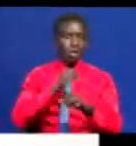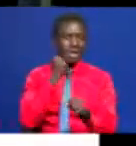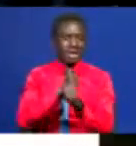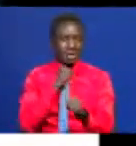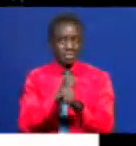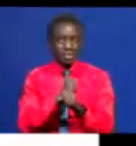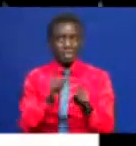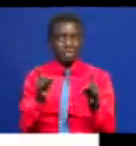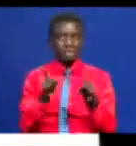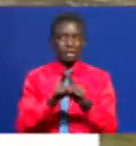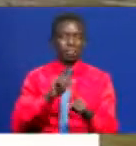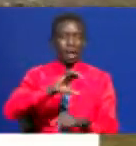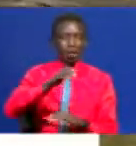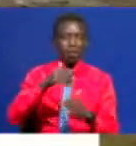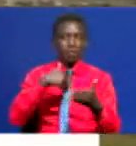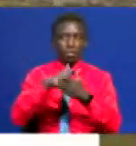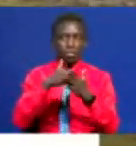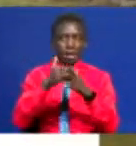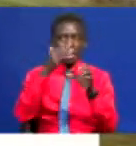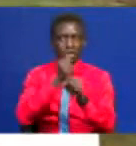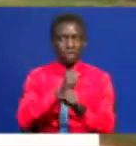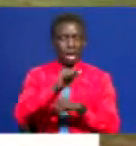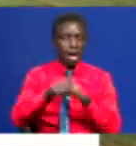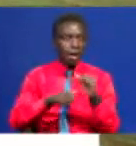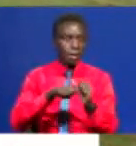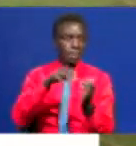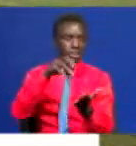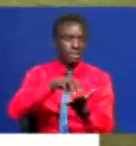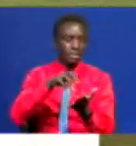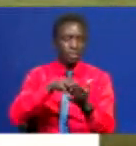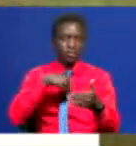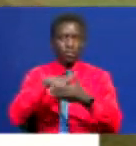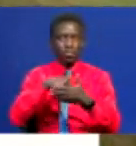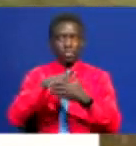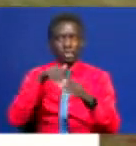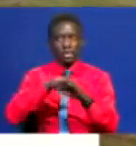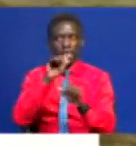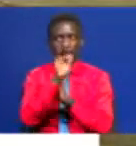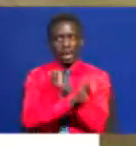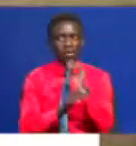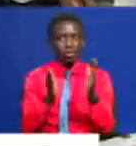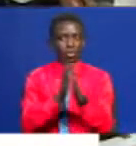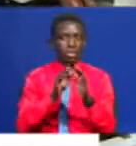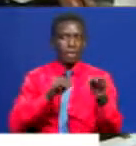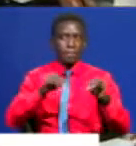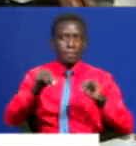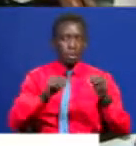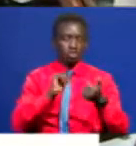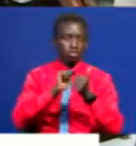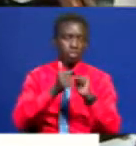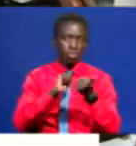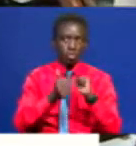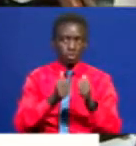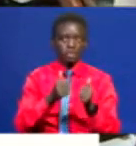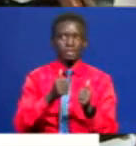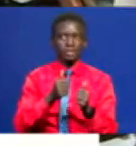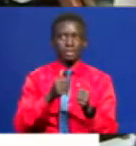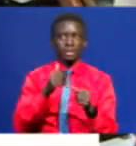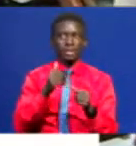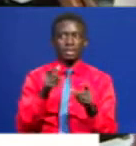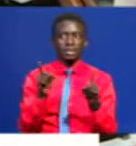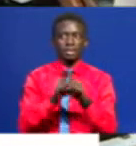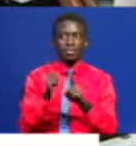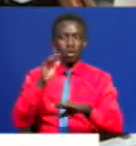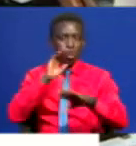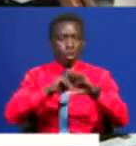Football Association regarding the status of football in the country and the management of the sport. Of course, in Kenya, he called on